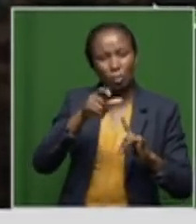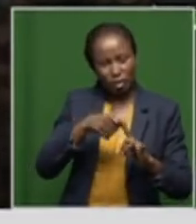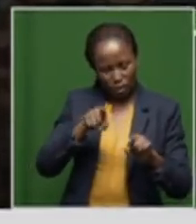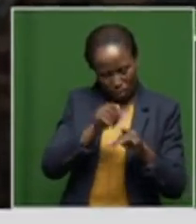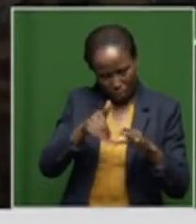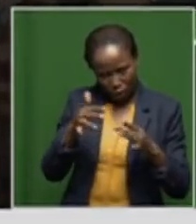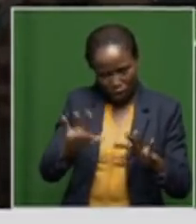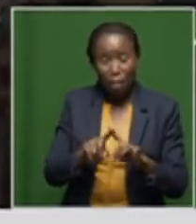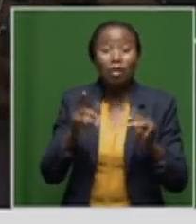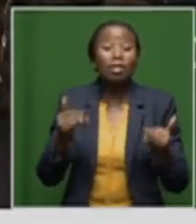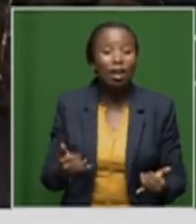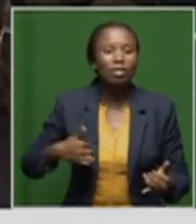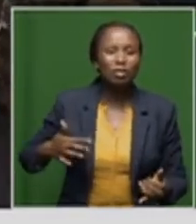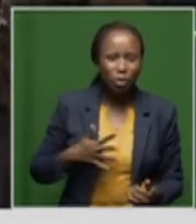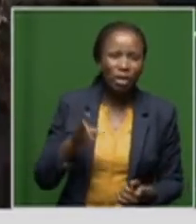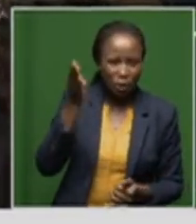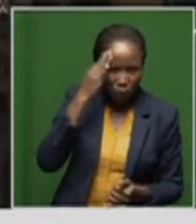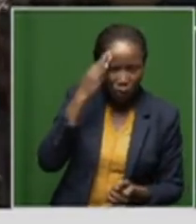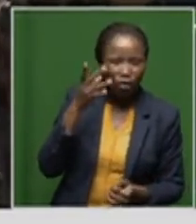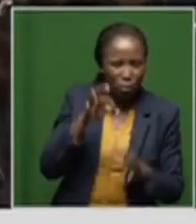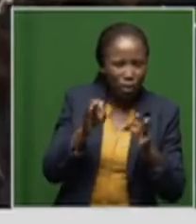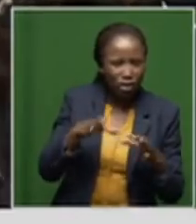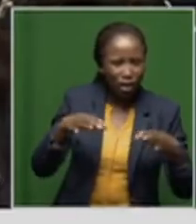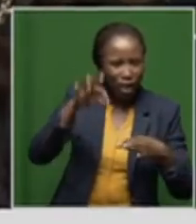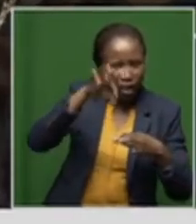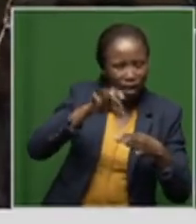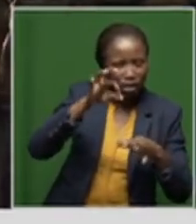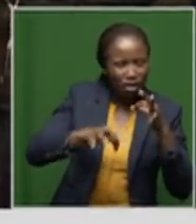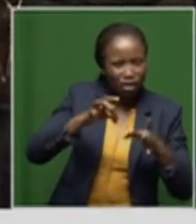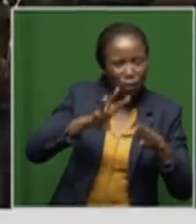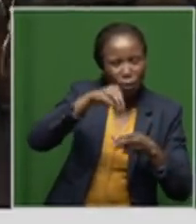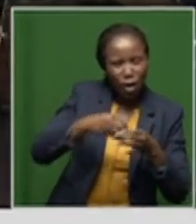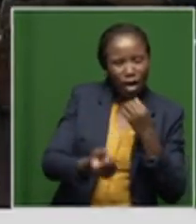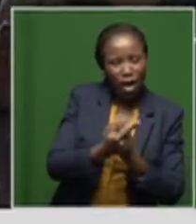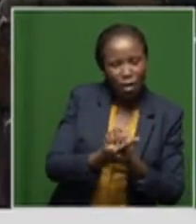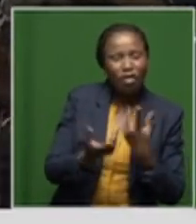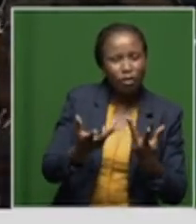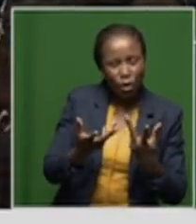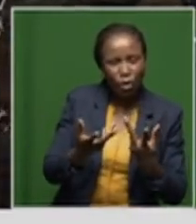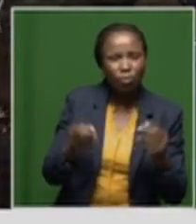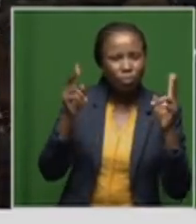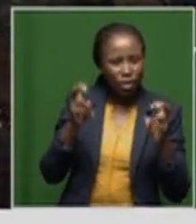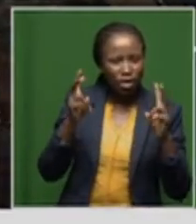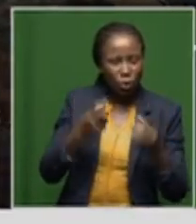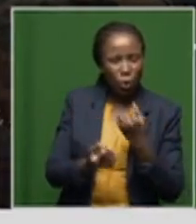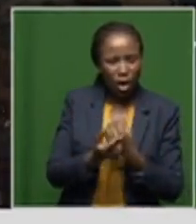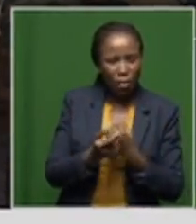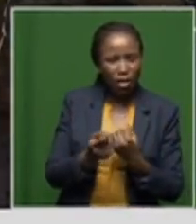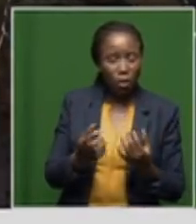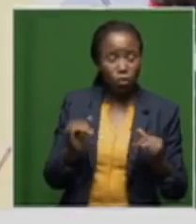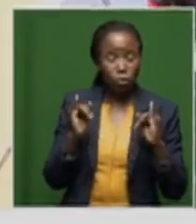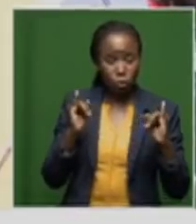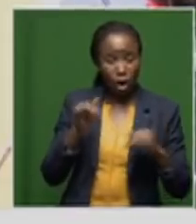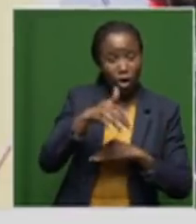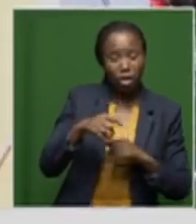to get an atmosphere of the political festivities that will be happening of the coalition of the wounded outside, let me throw